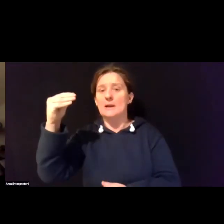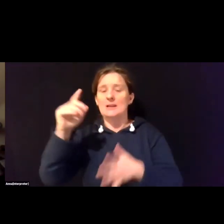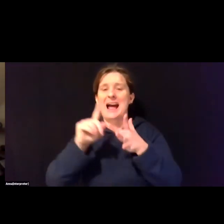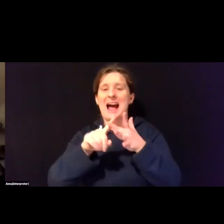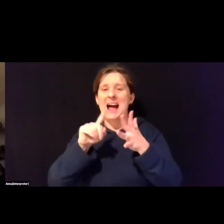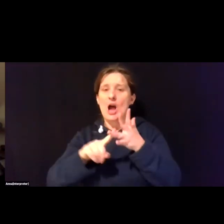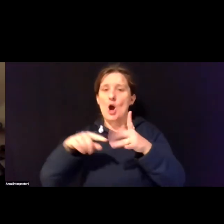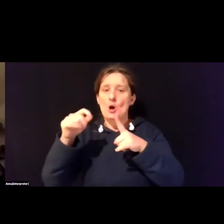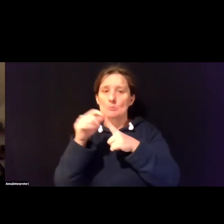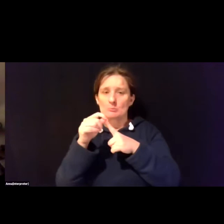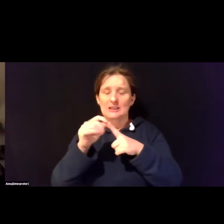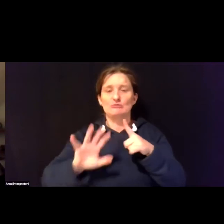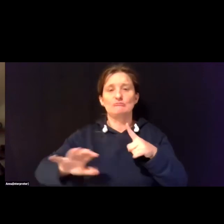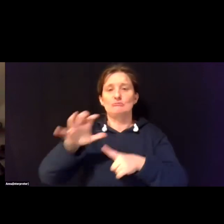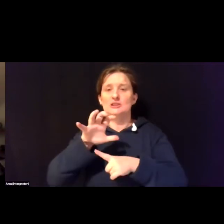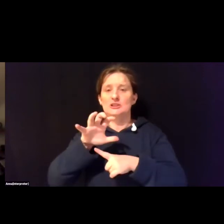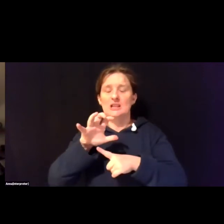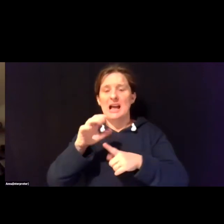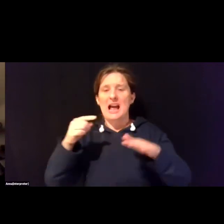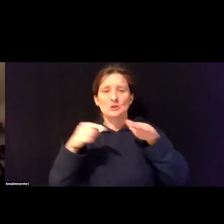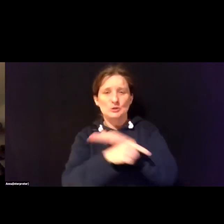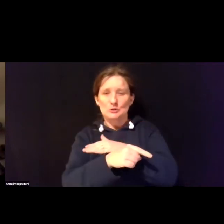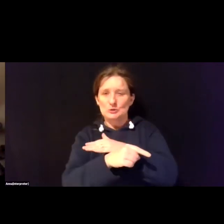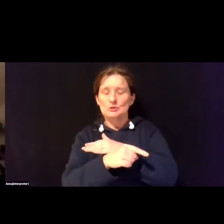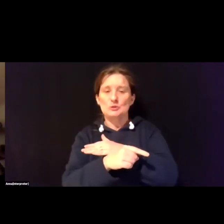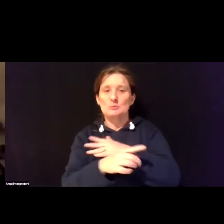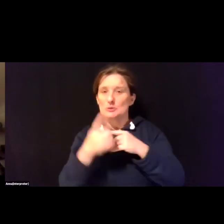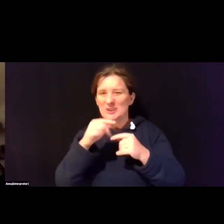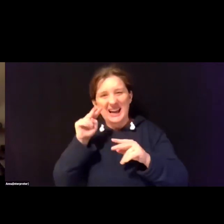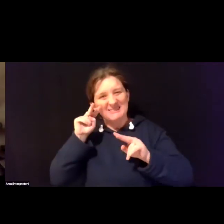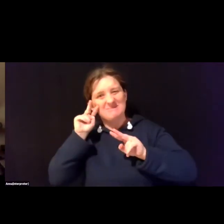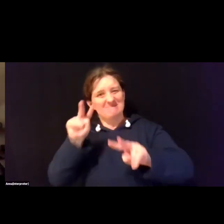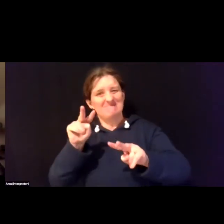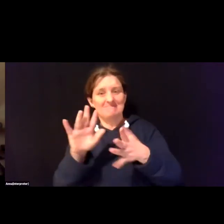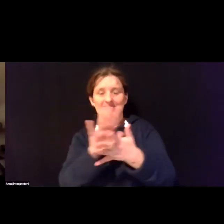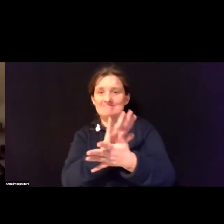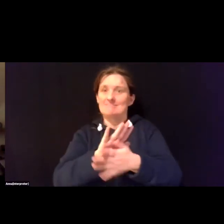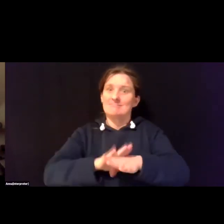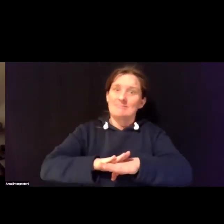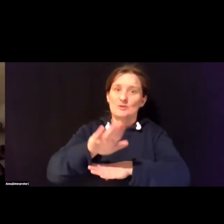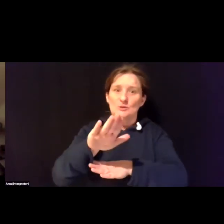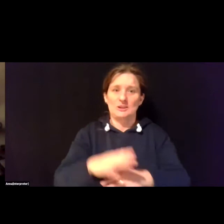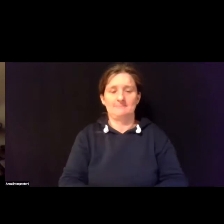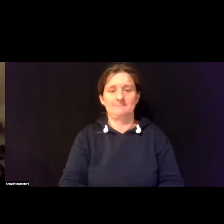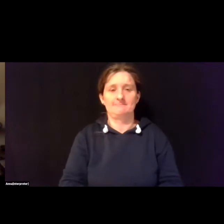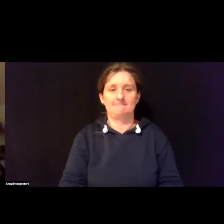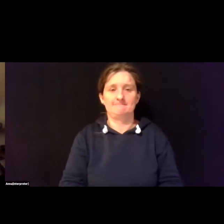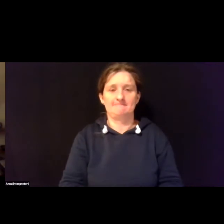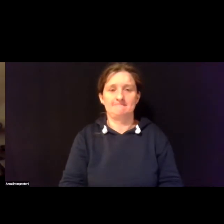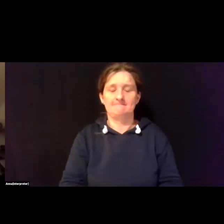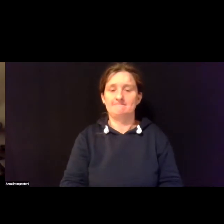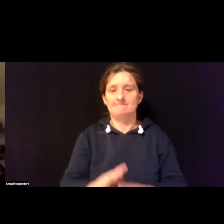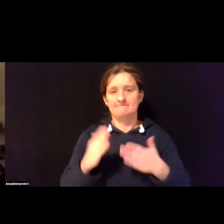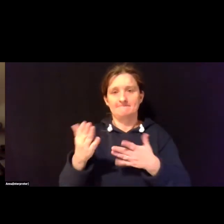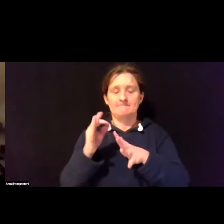IOP Region and Nations YouTube channel so you can enjoy it in the future. Now, on to our speaker. We have Professor